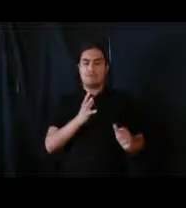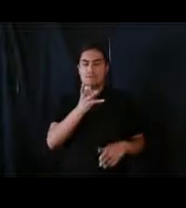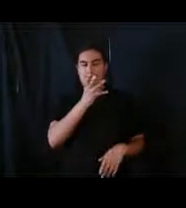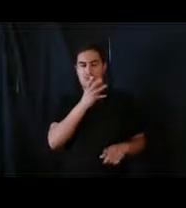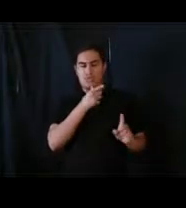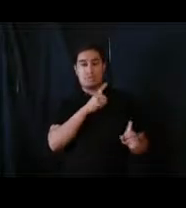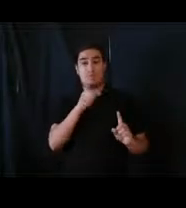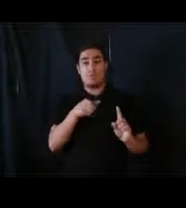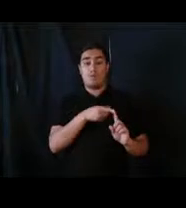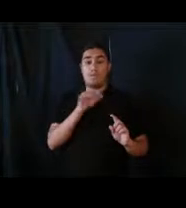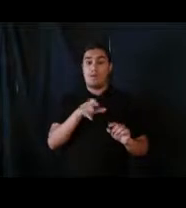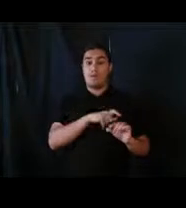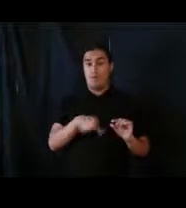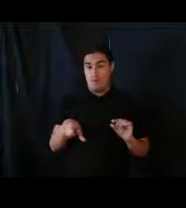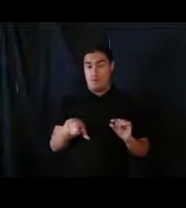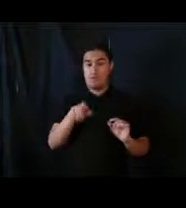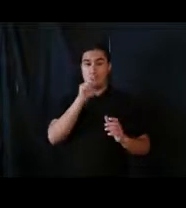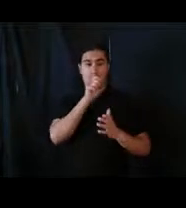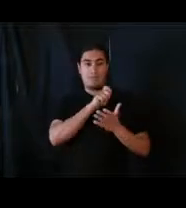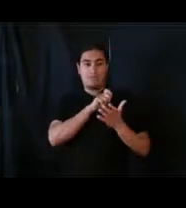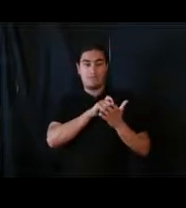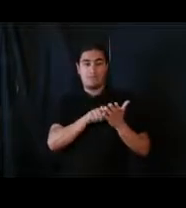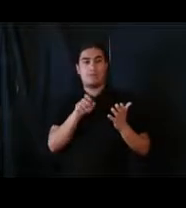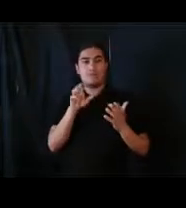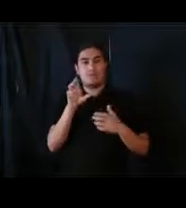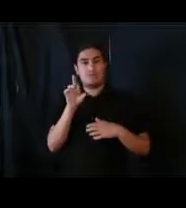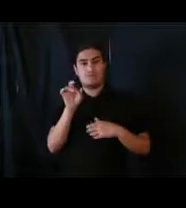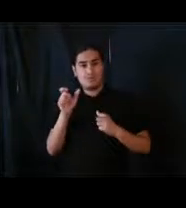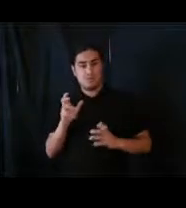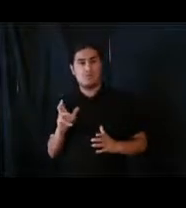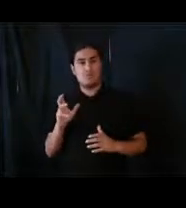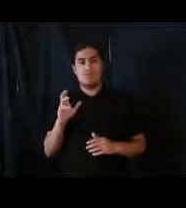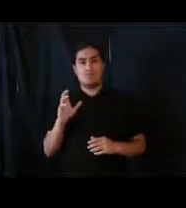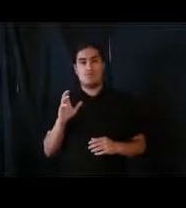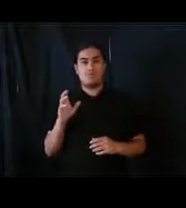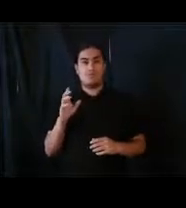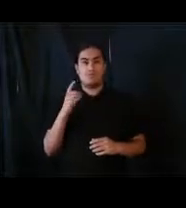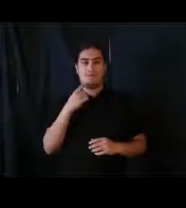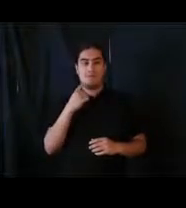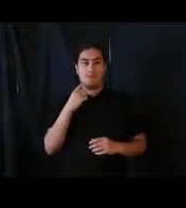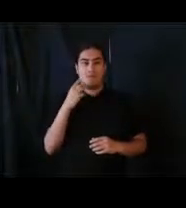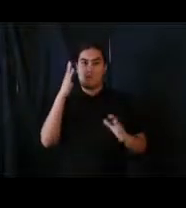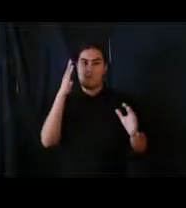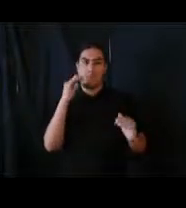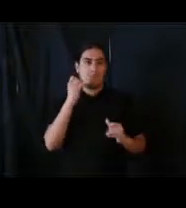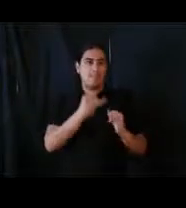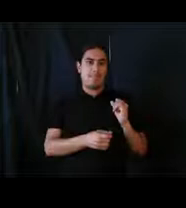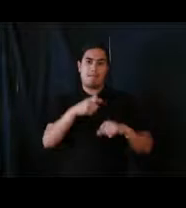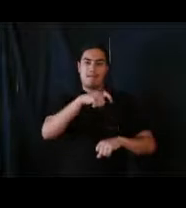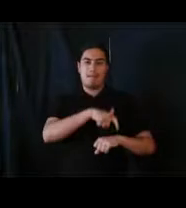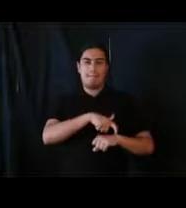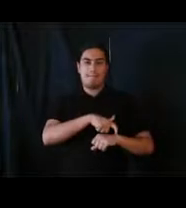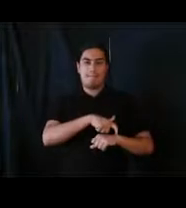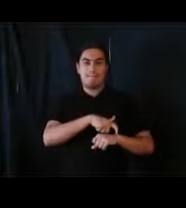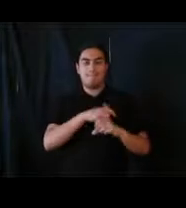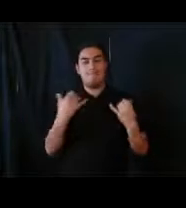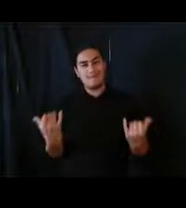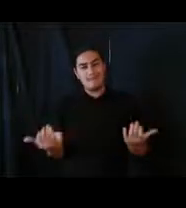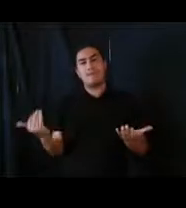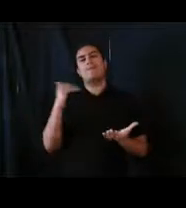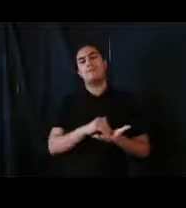recall uh secretary olmos shotgun and director tavares said we hope that this is the last time and here we are again at the